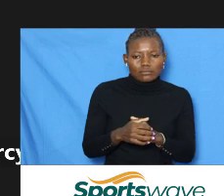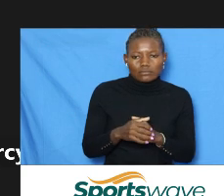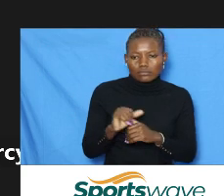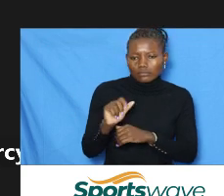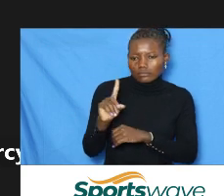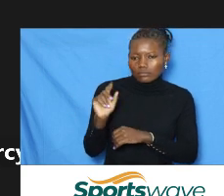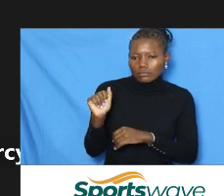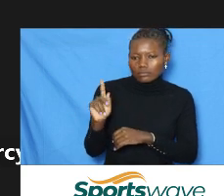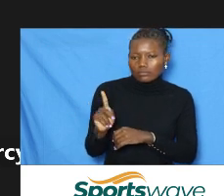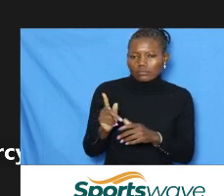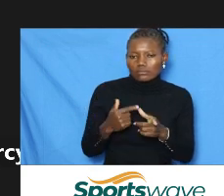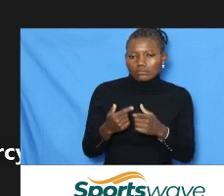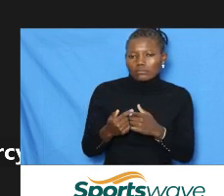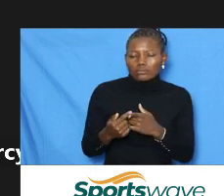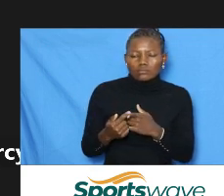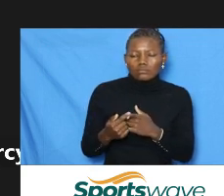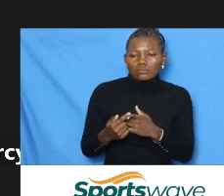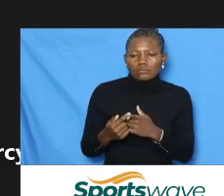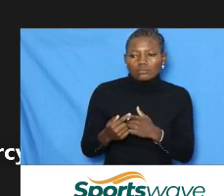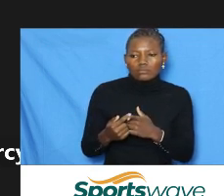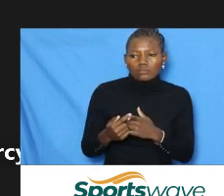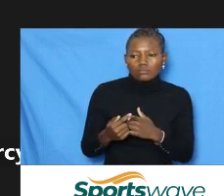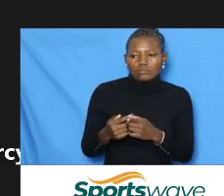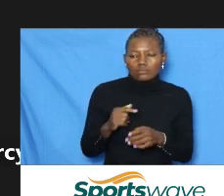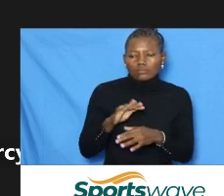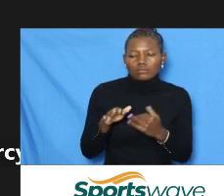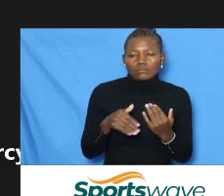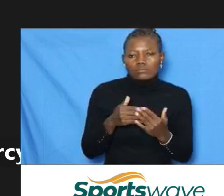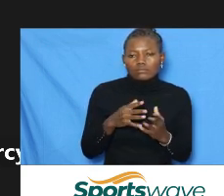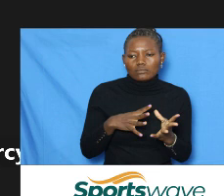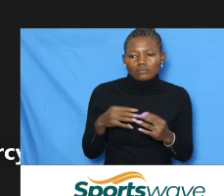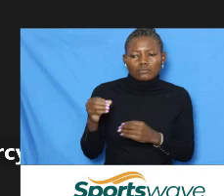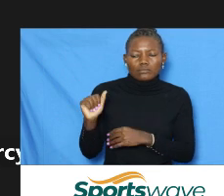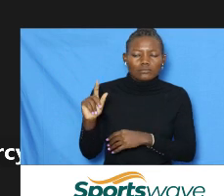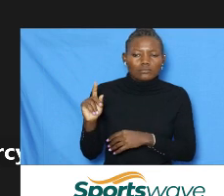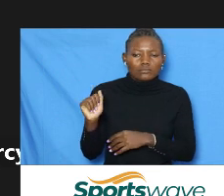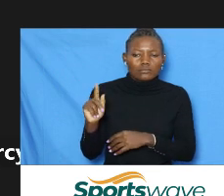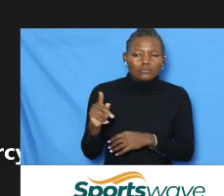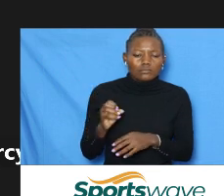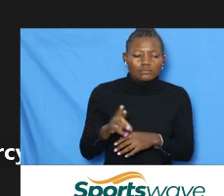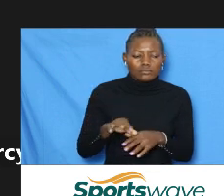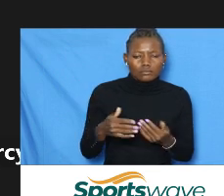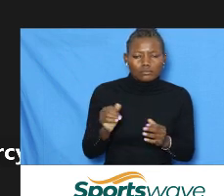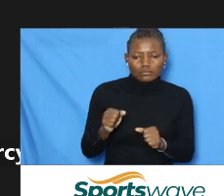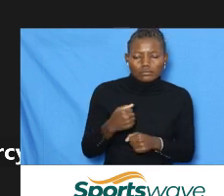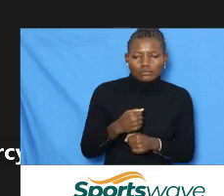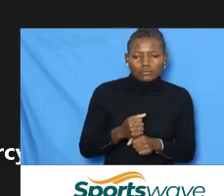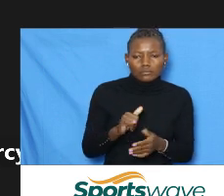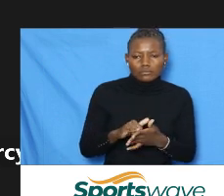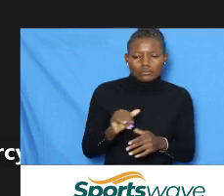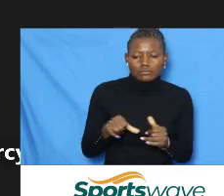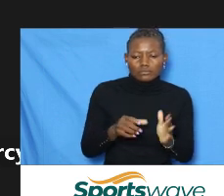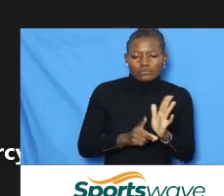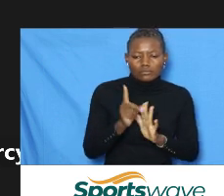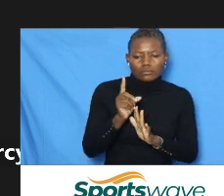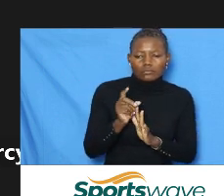ADAC to get them in, or do we all go over to ADAC, or how can it be done in terms of developing